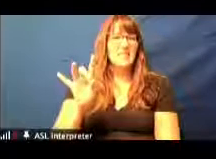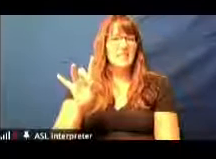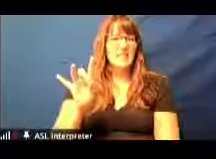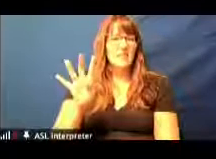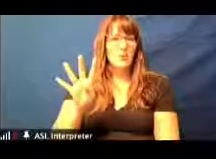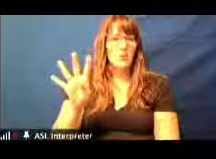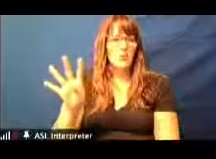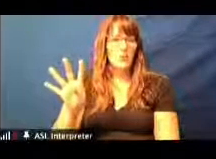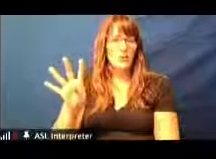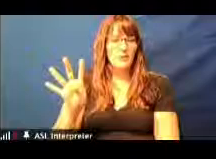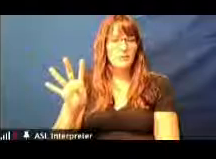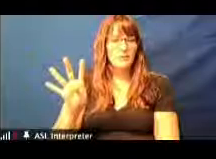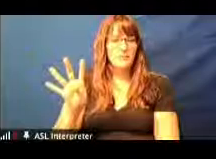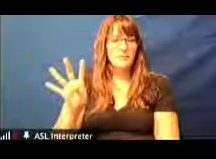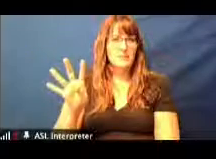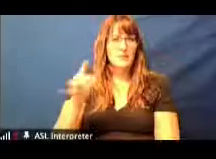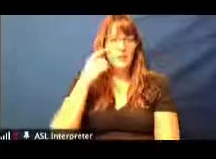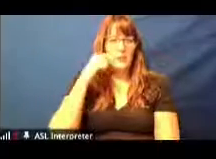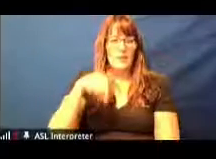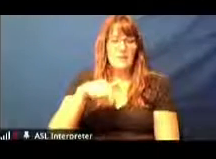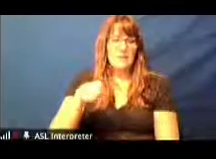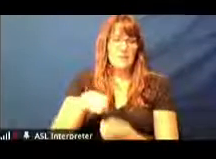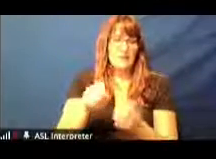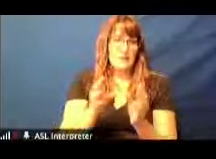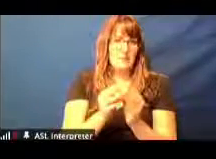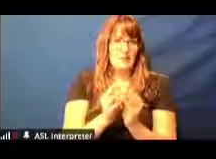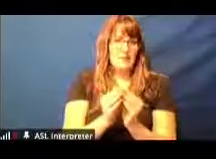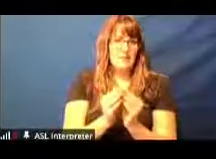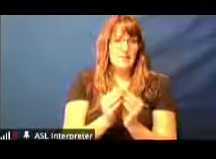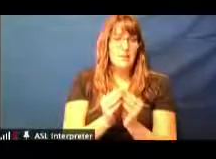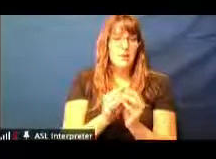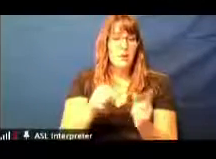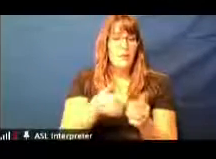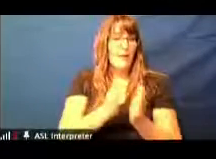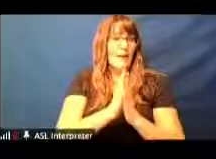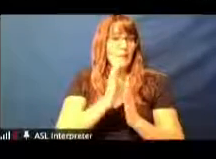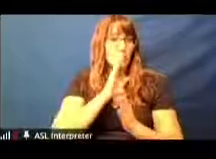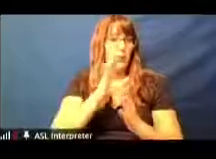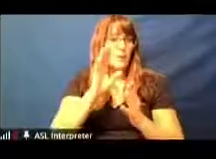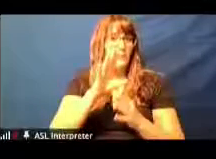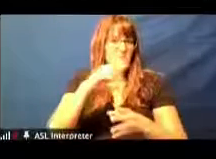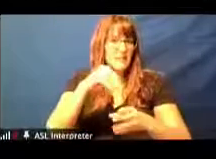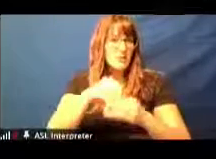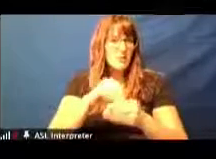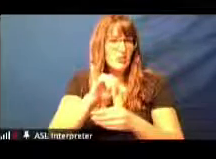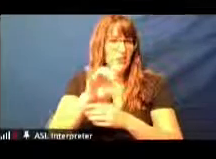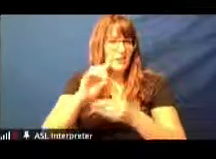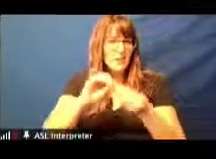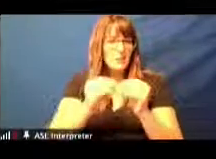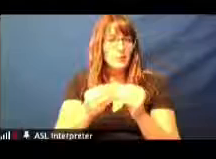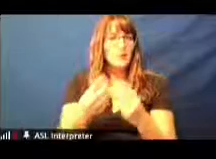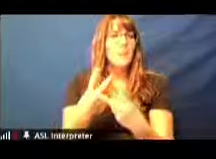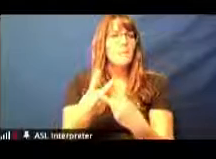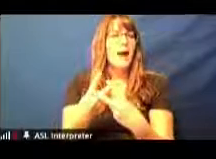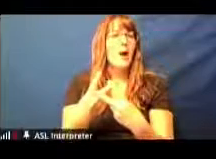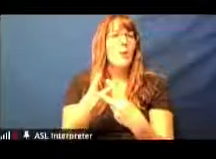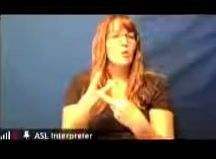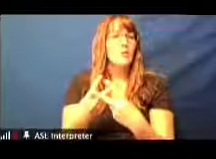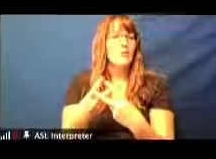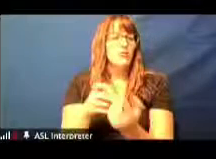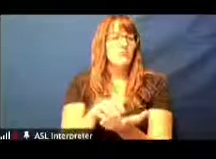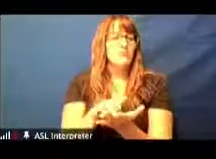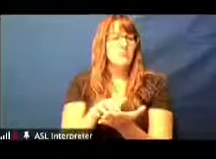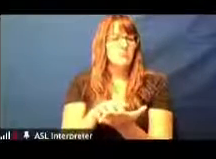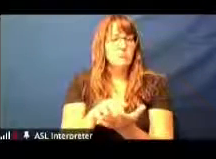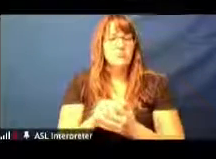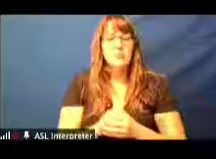889-6138-6844 for this meeting. When prompted to enter a participant ID, simply press the pound key.